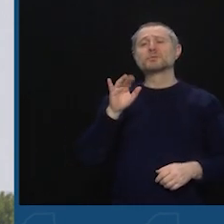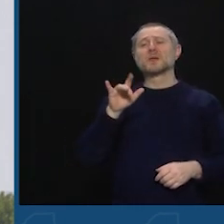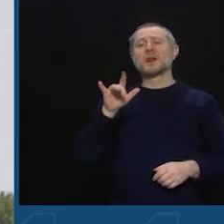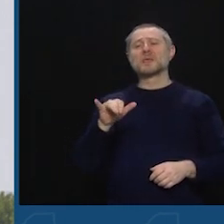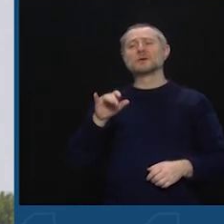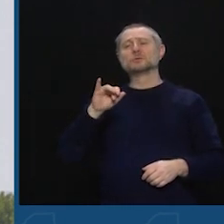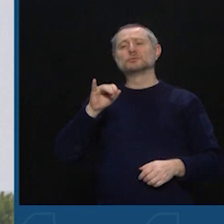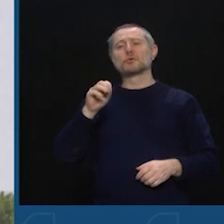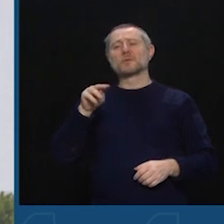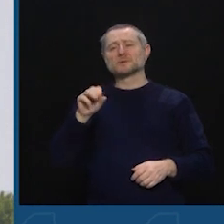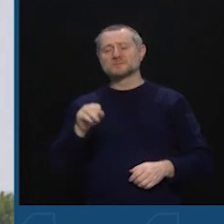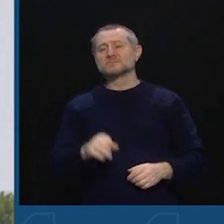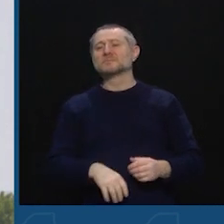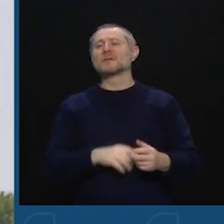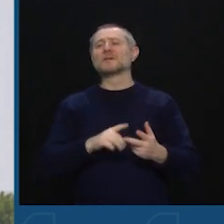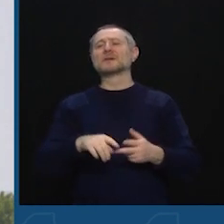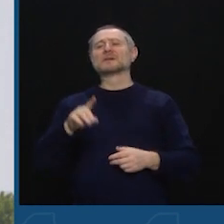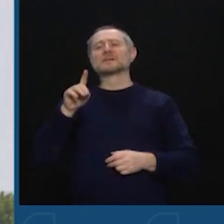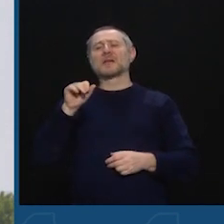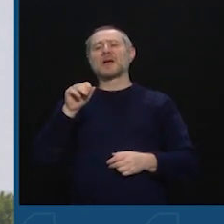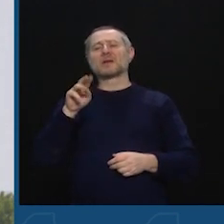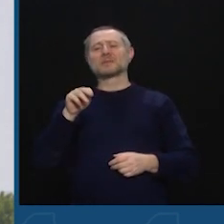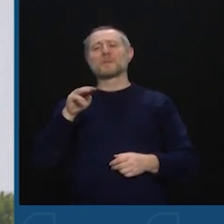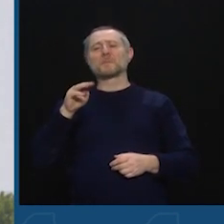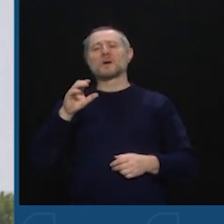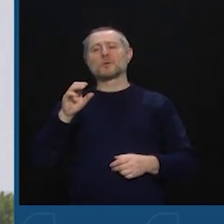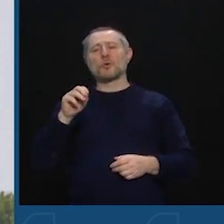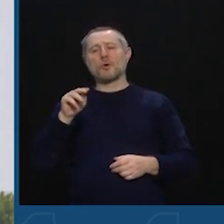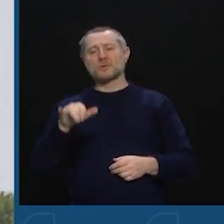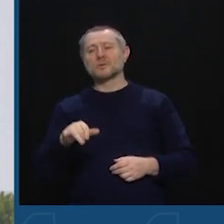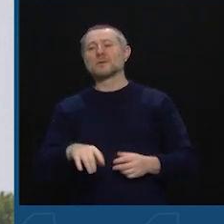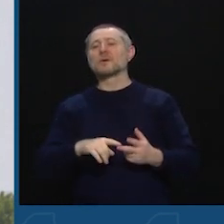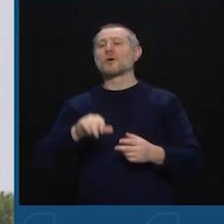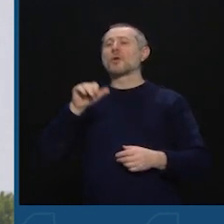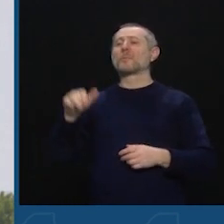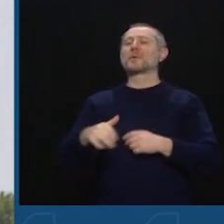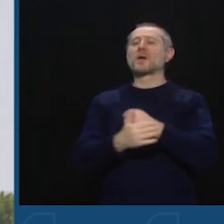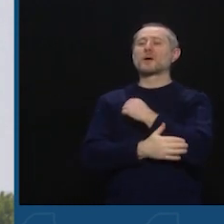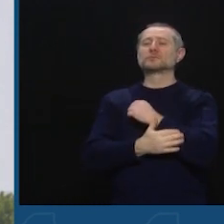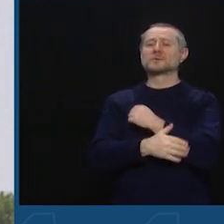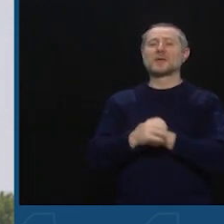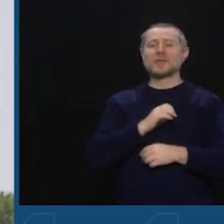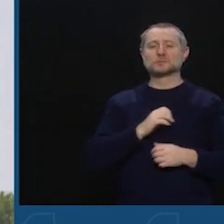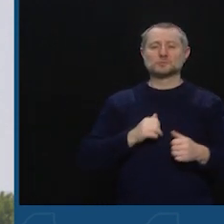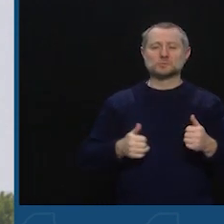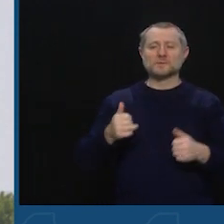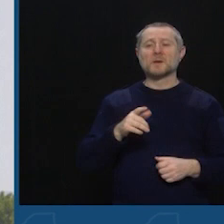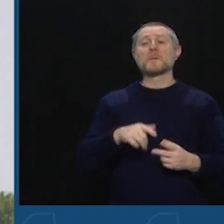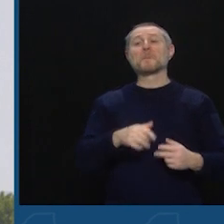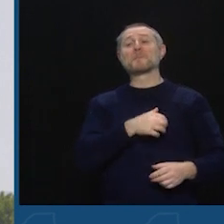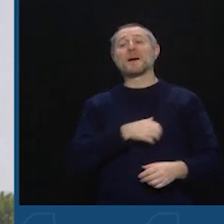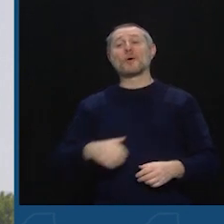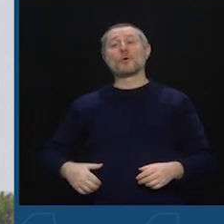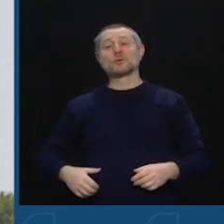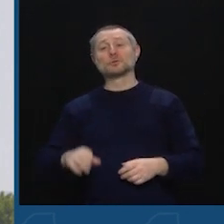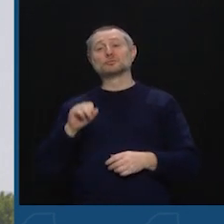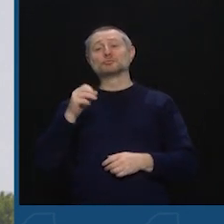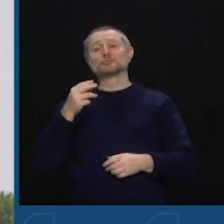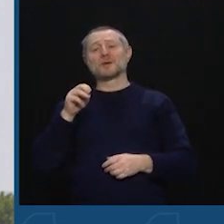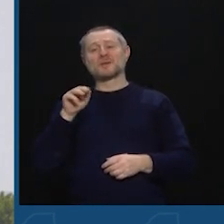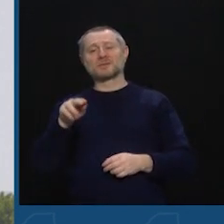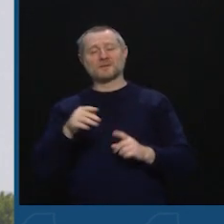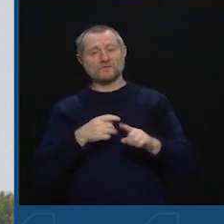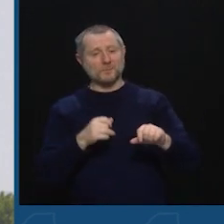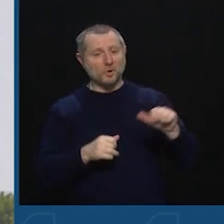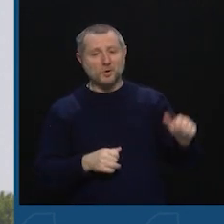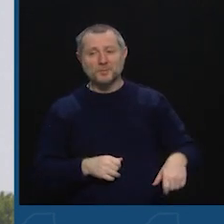Werner, and Dan McCoy, our Albany County Executive. Mayor Kathy Sheehan is here, great host as always to so many events. And Hope Knight, the President